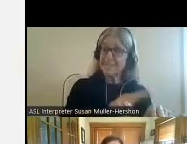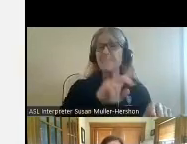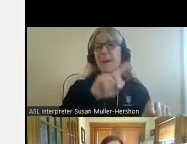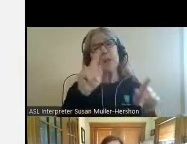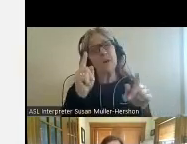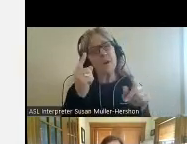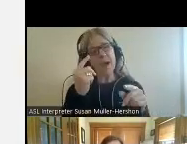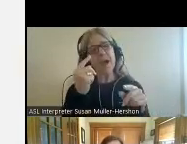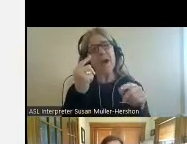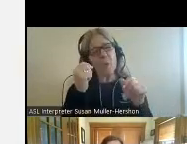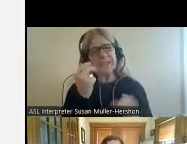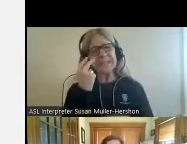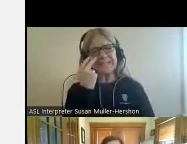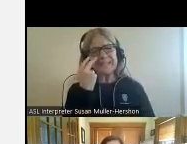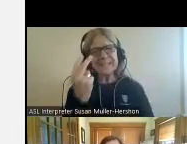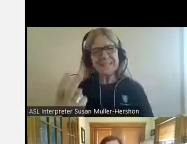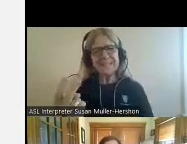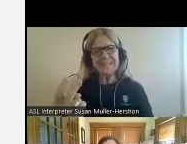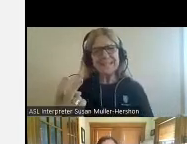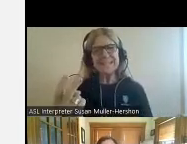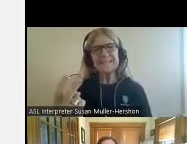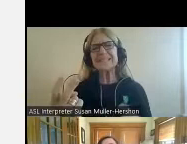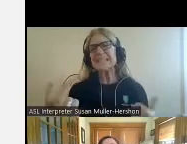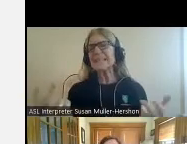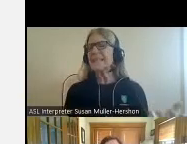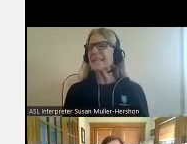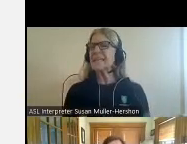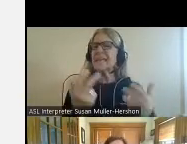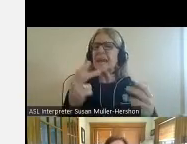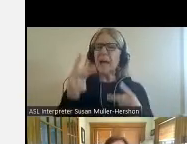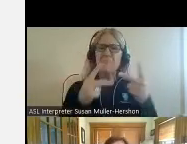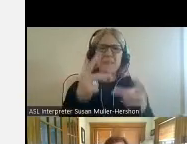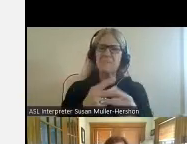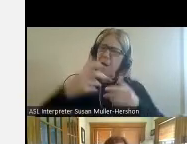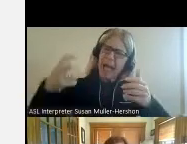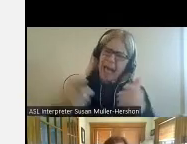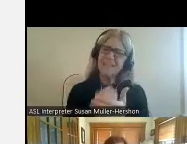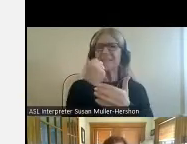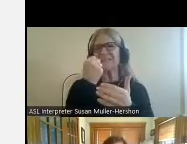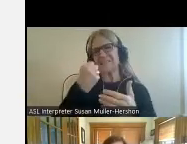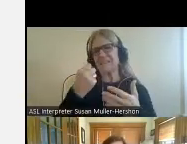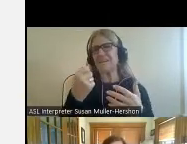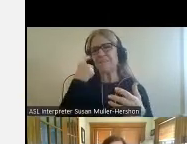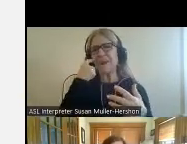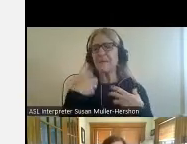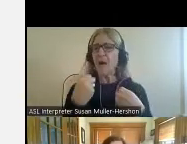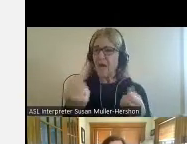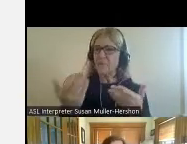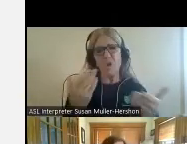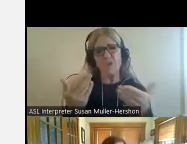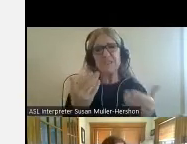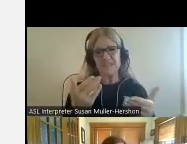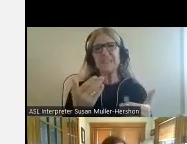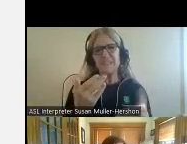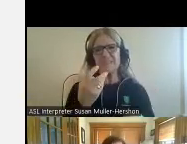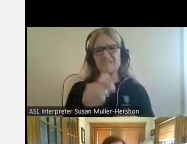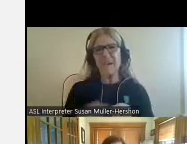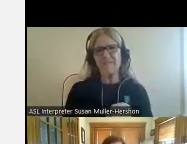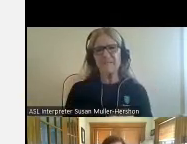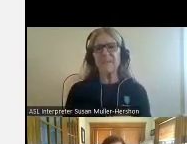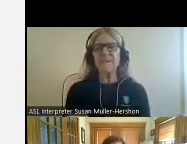also seeing a lot of difficulty in terms of people accessing mental health services. And the reasons for